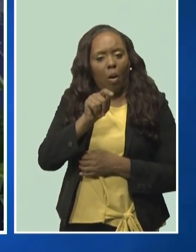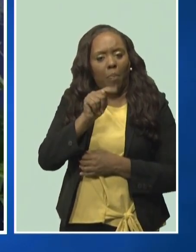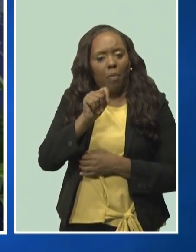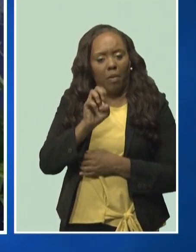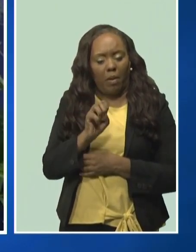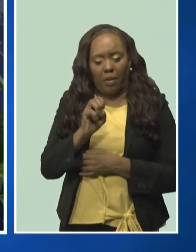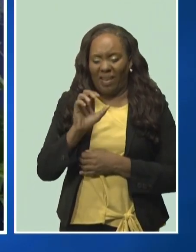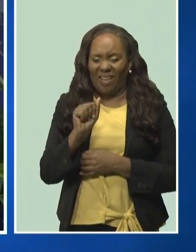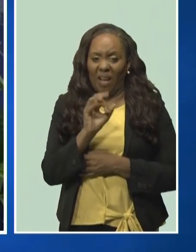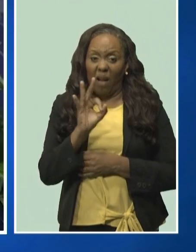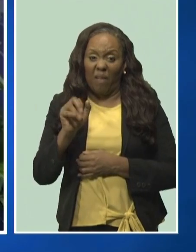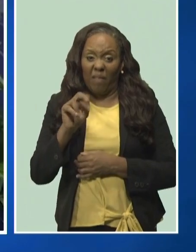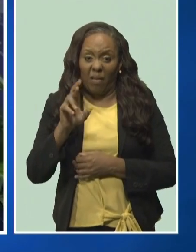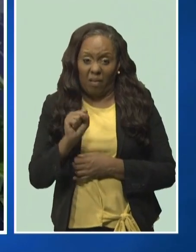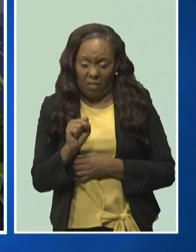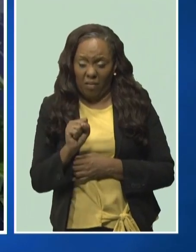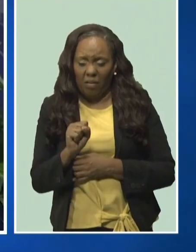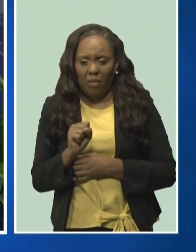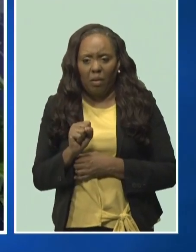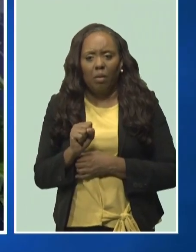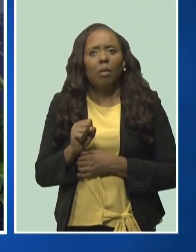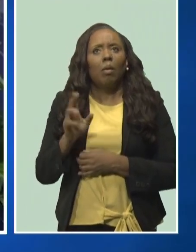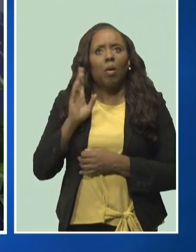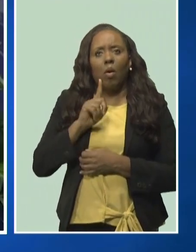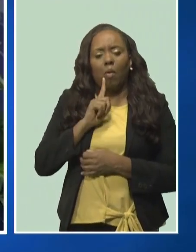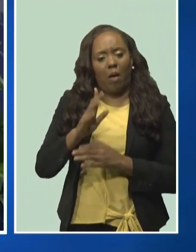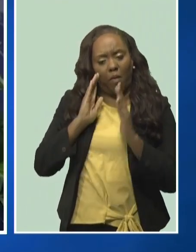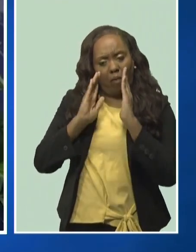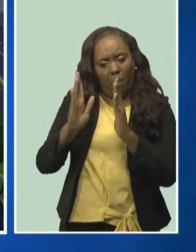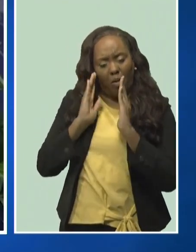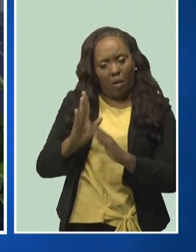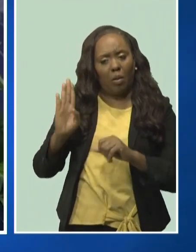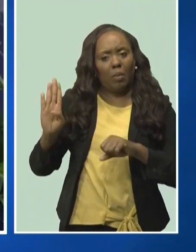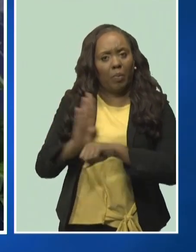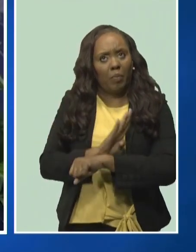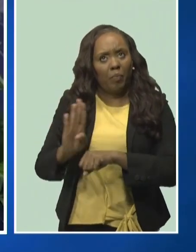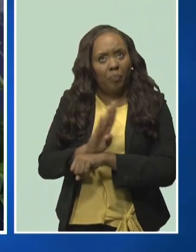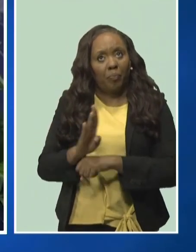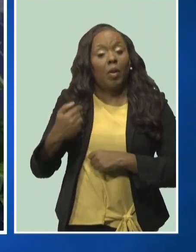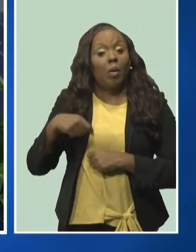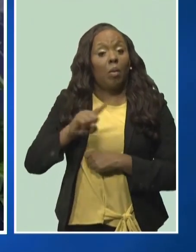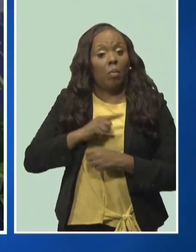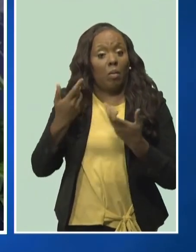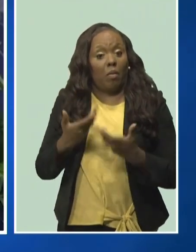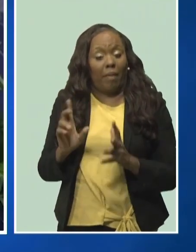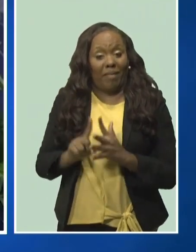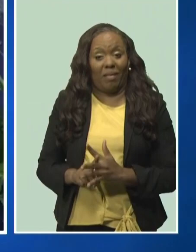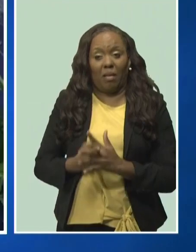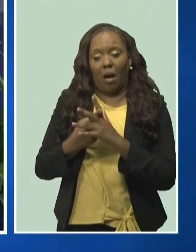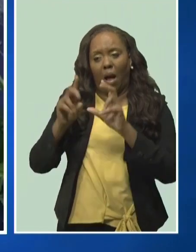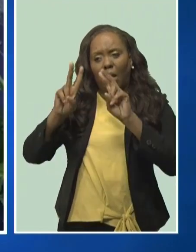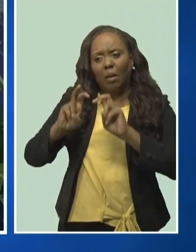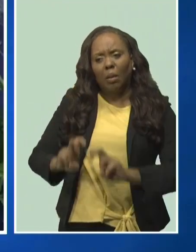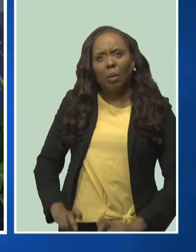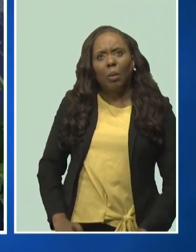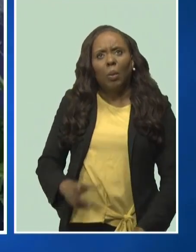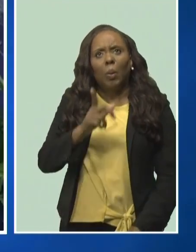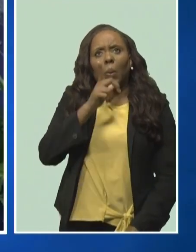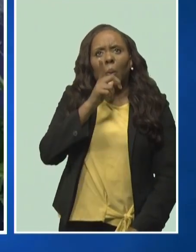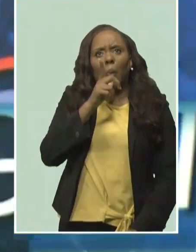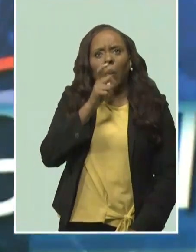of corporate businesses. We have started and have completed an assessment of who our competitors